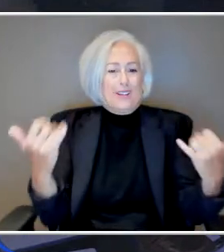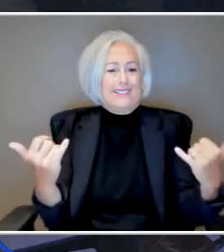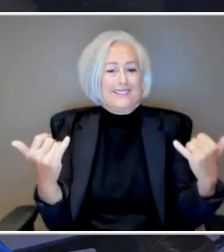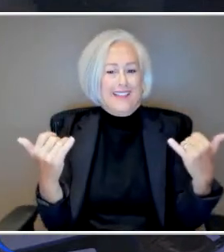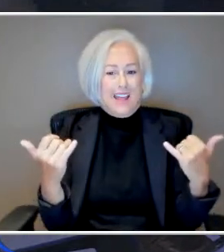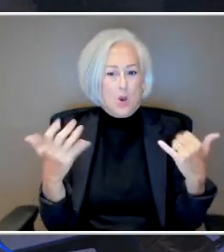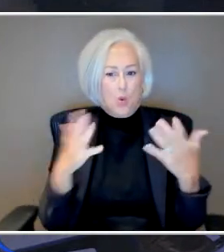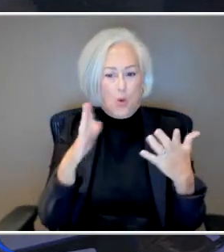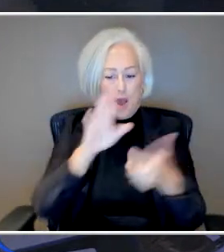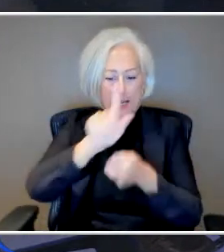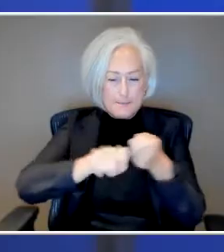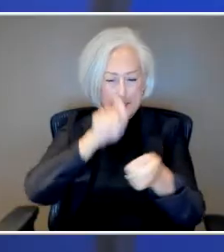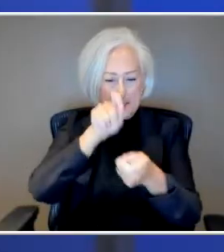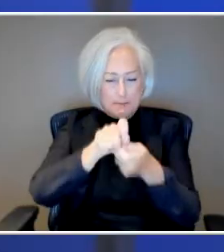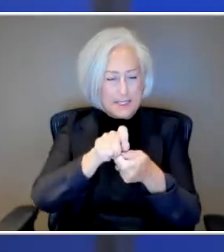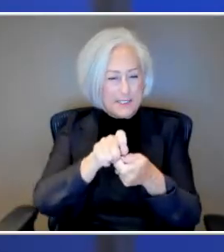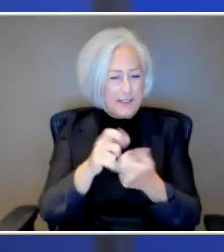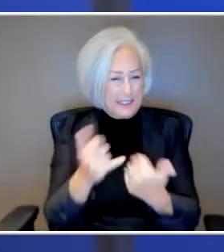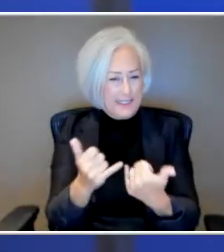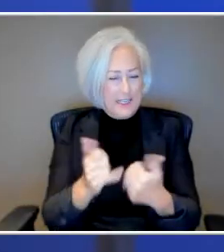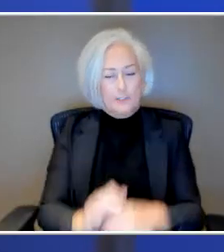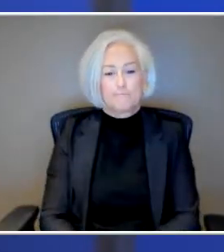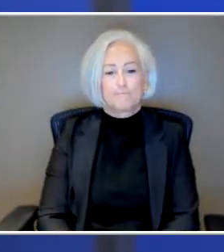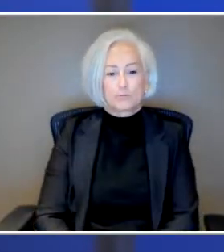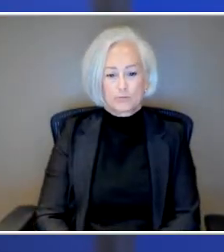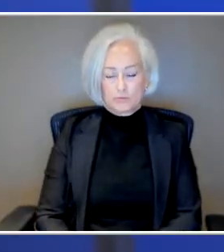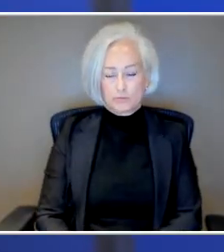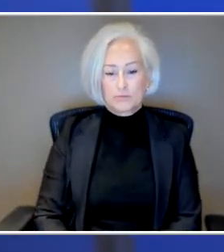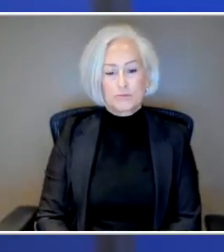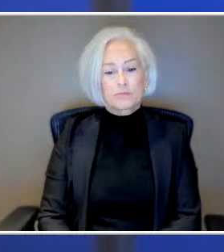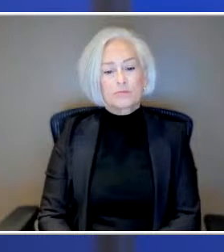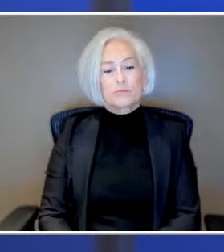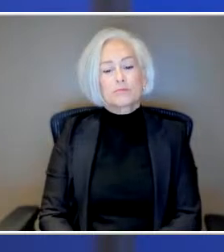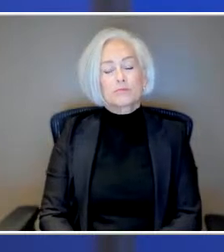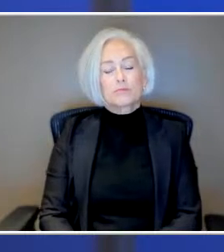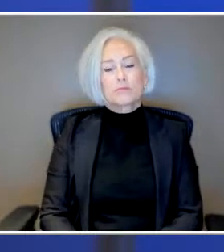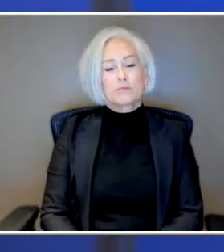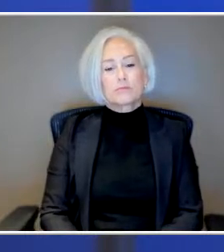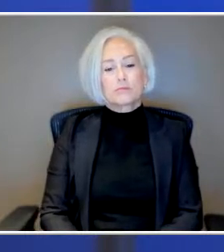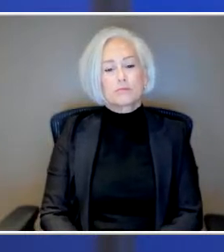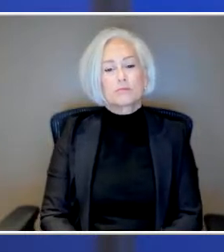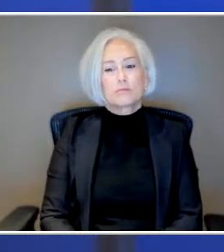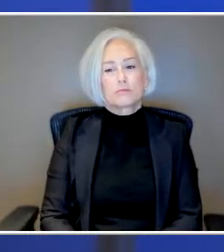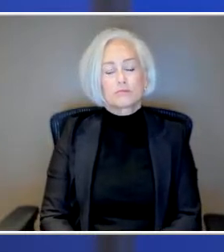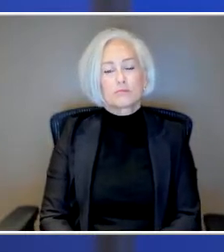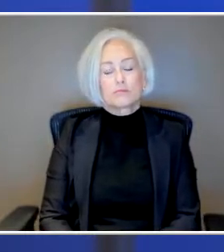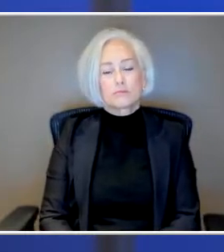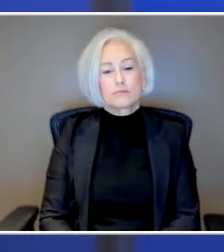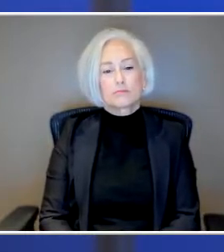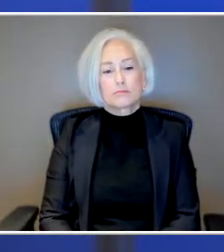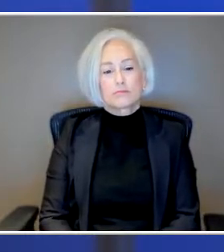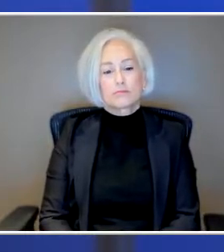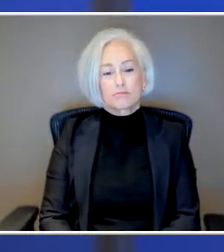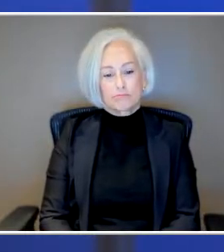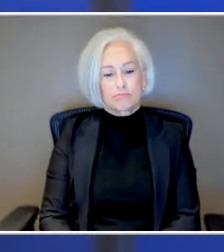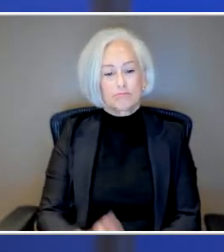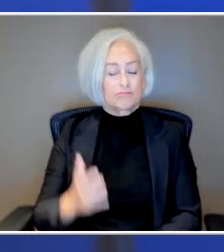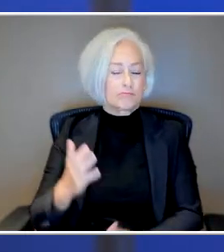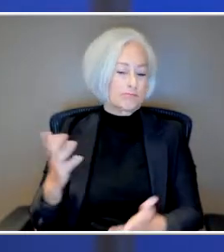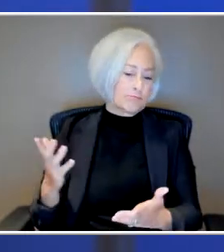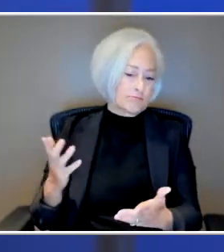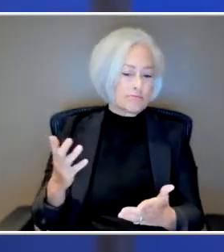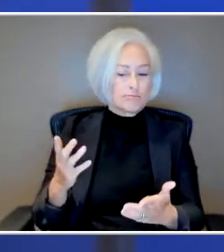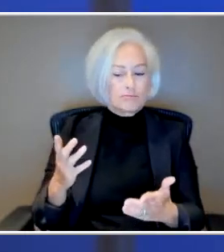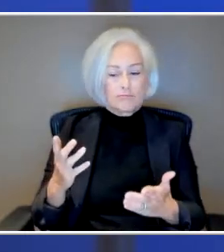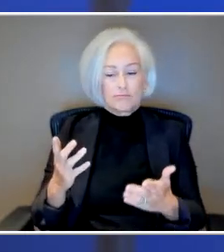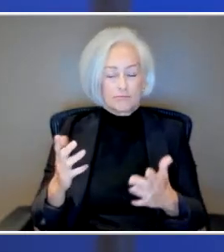specified? Well, I think that the thing is, and maybe the better differentiation is, what is